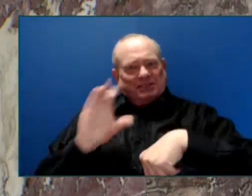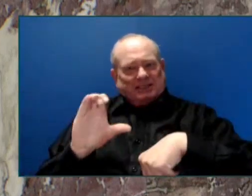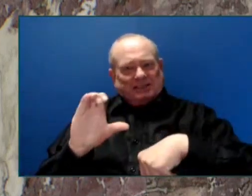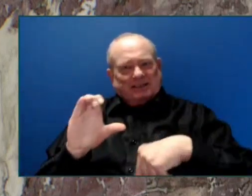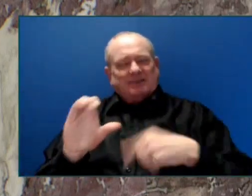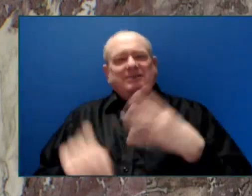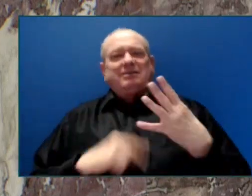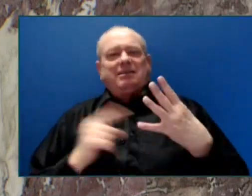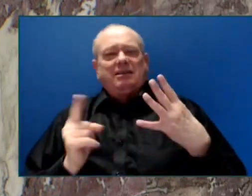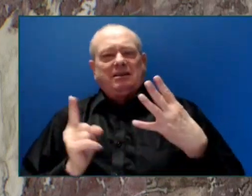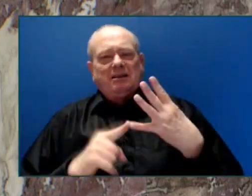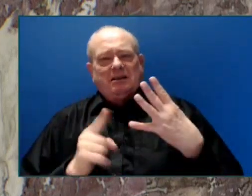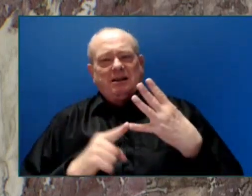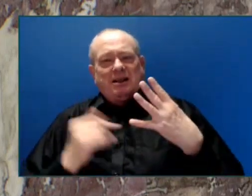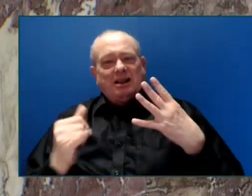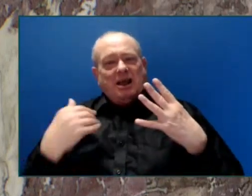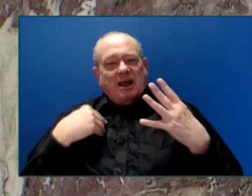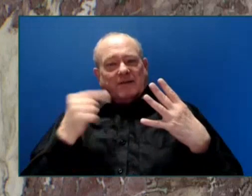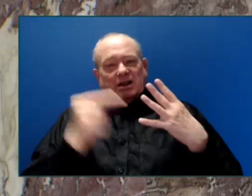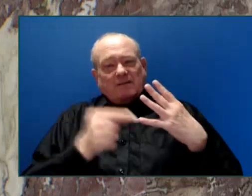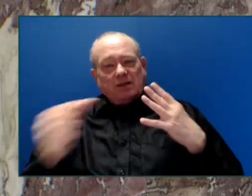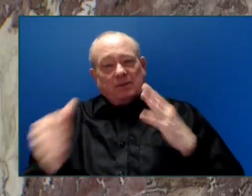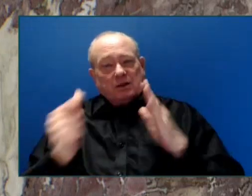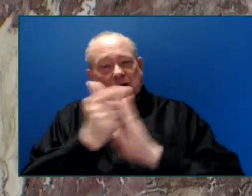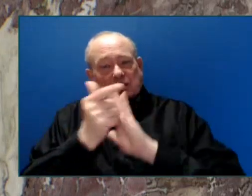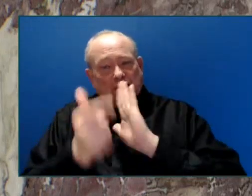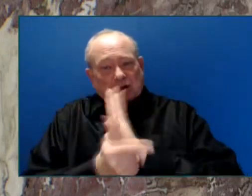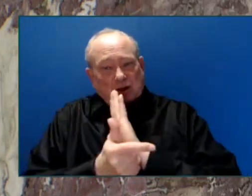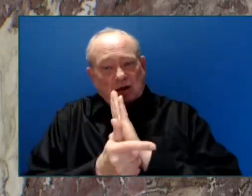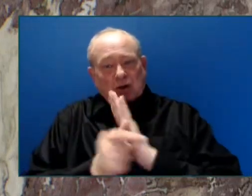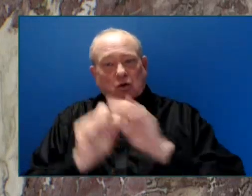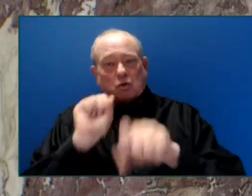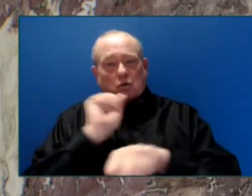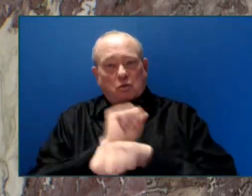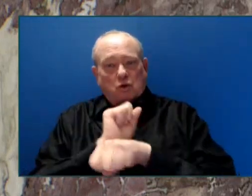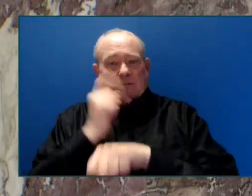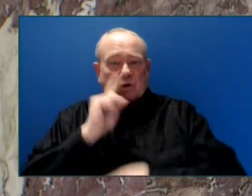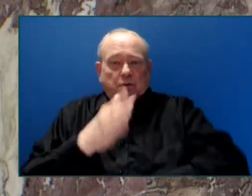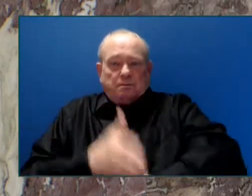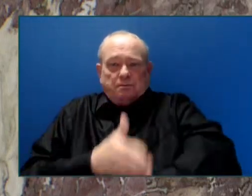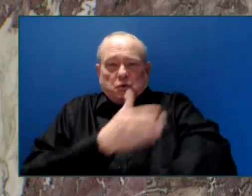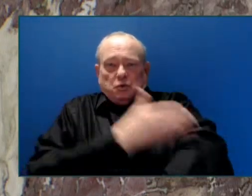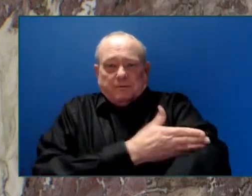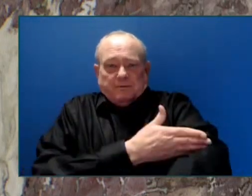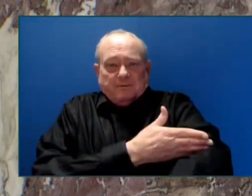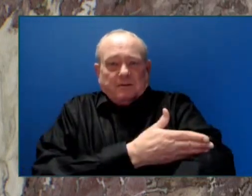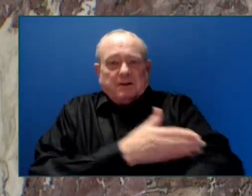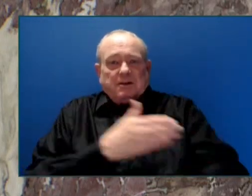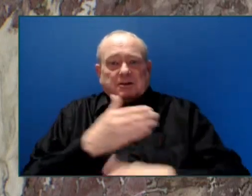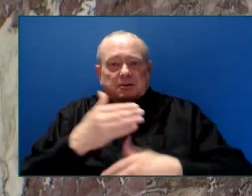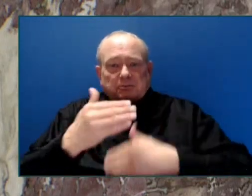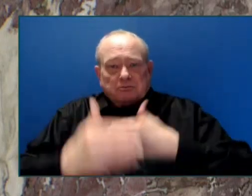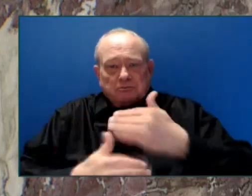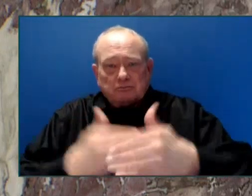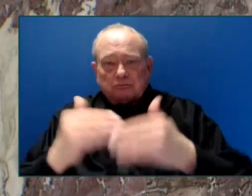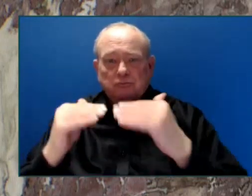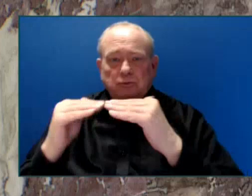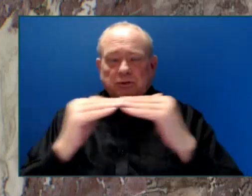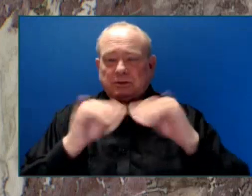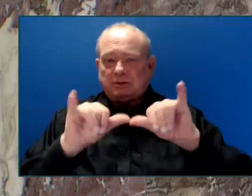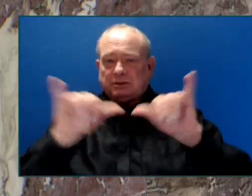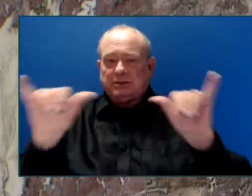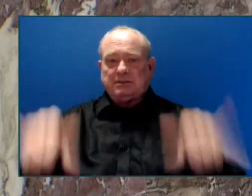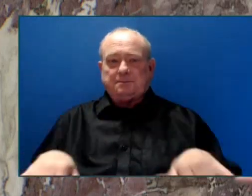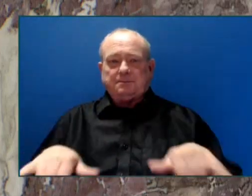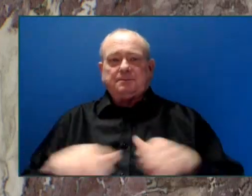strong a case as possible when dealing with violent offenders. As I've said again and again and again, it is this province that showed